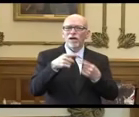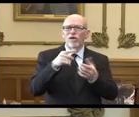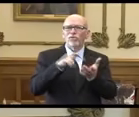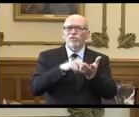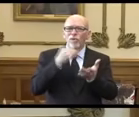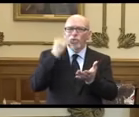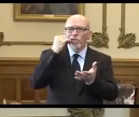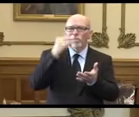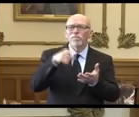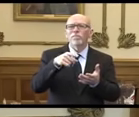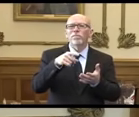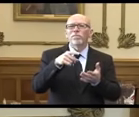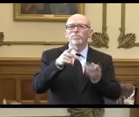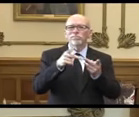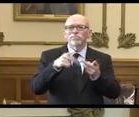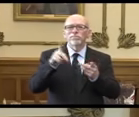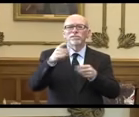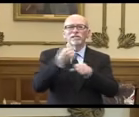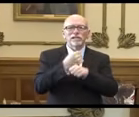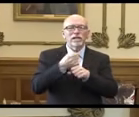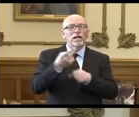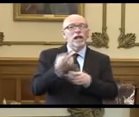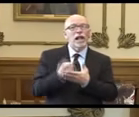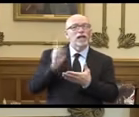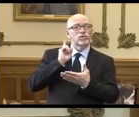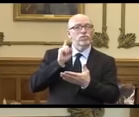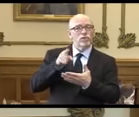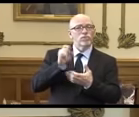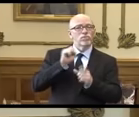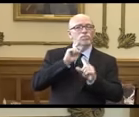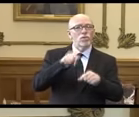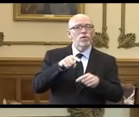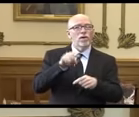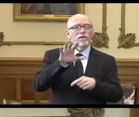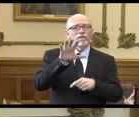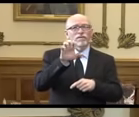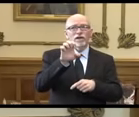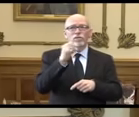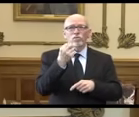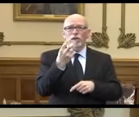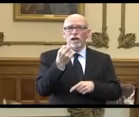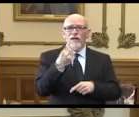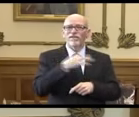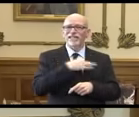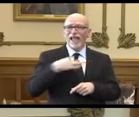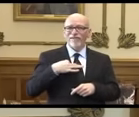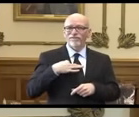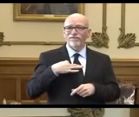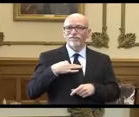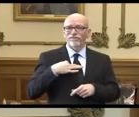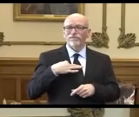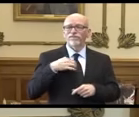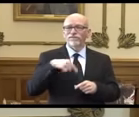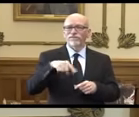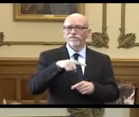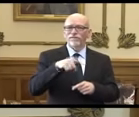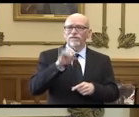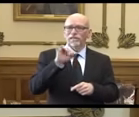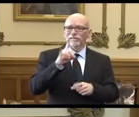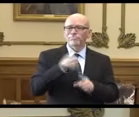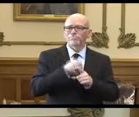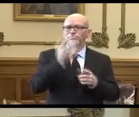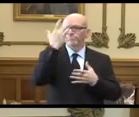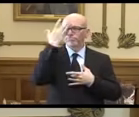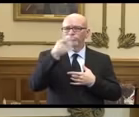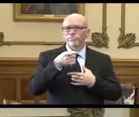care facility staff. Last week, it was reported that 512 staff have fallen ill and